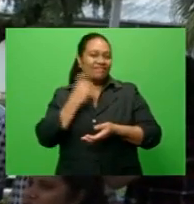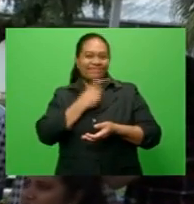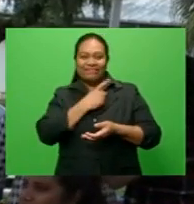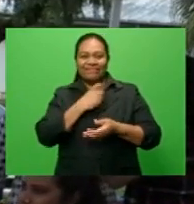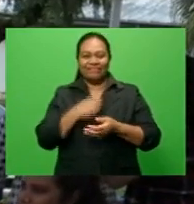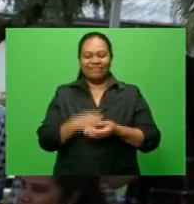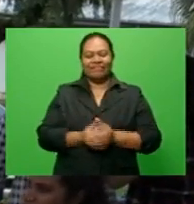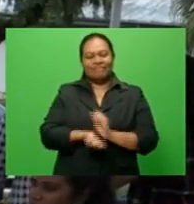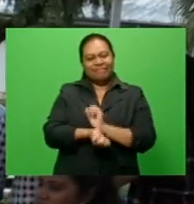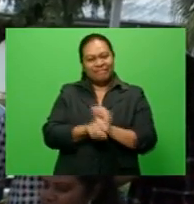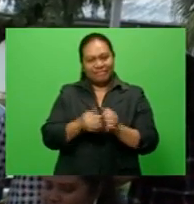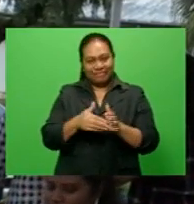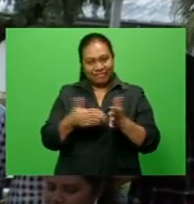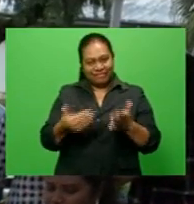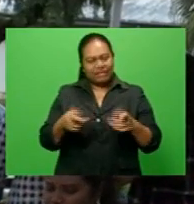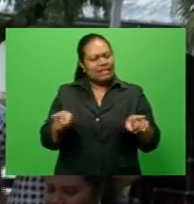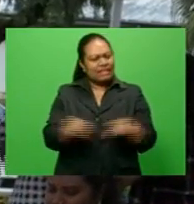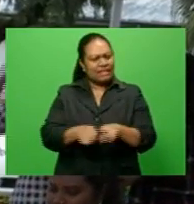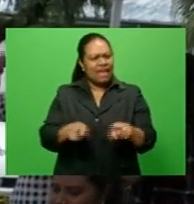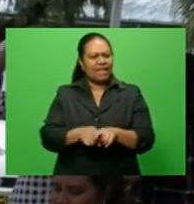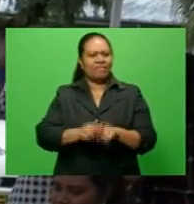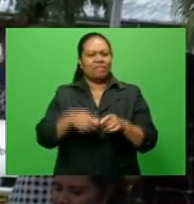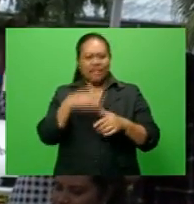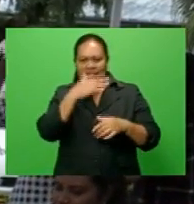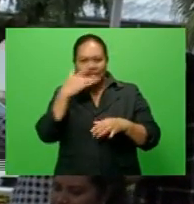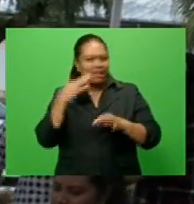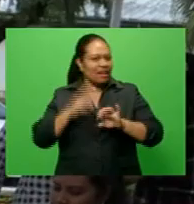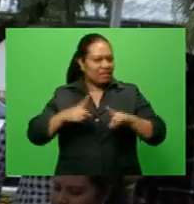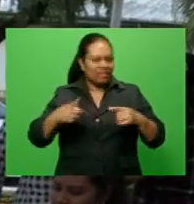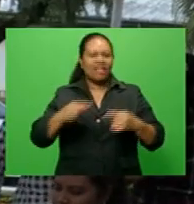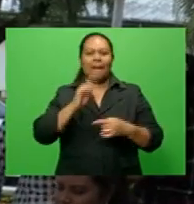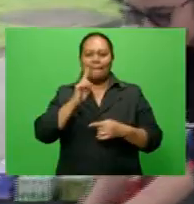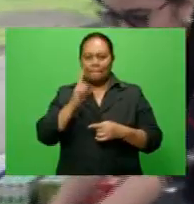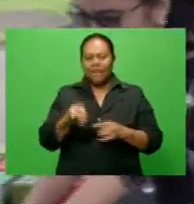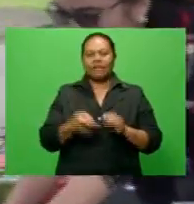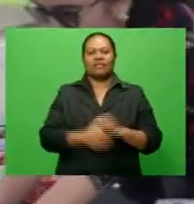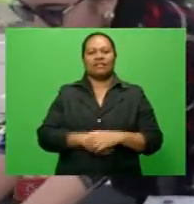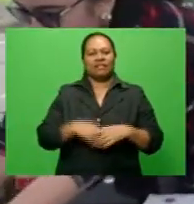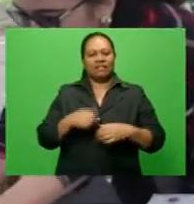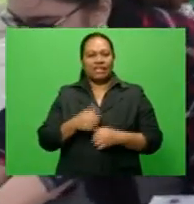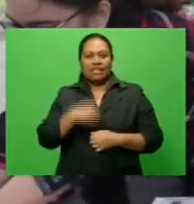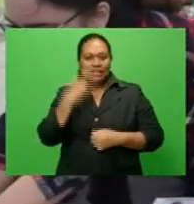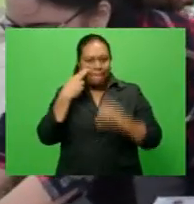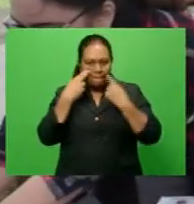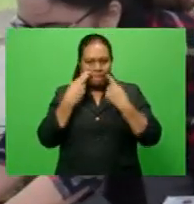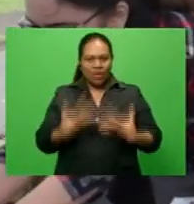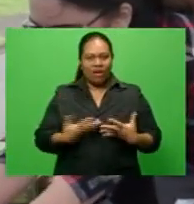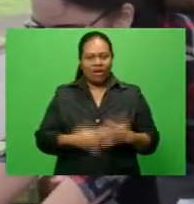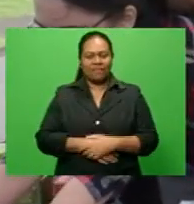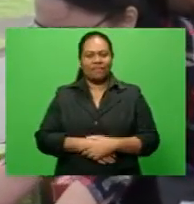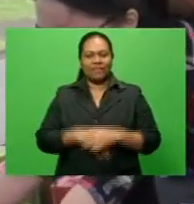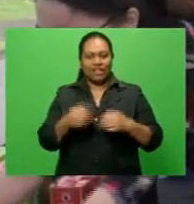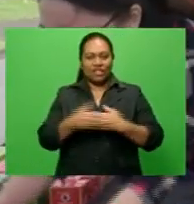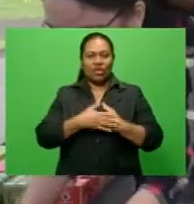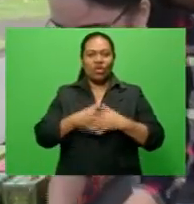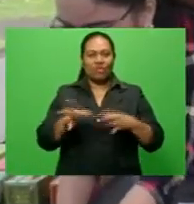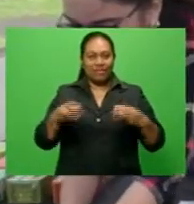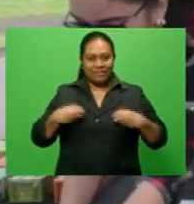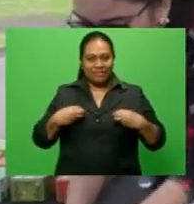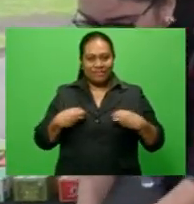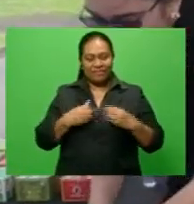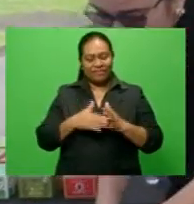same perfumes at a lower price. And it's 100% pure. The duo both opened their business at the Rock Market in